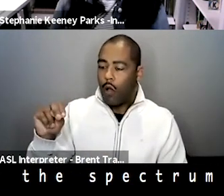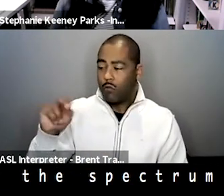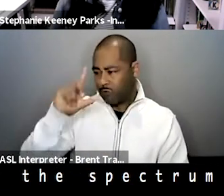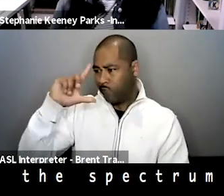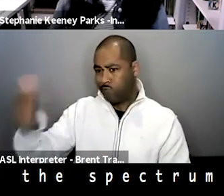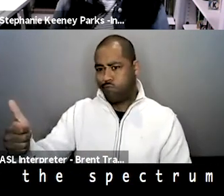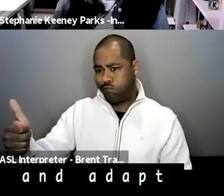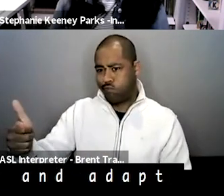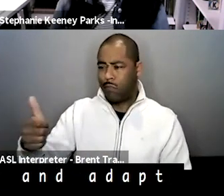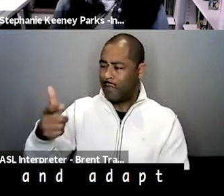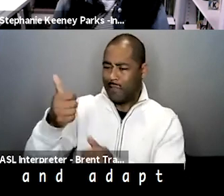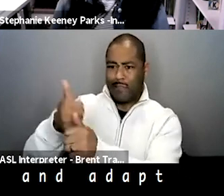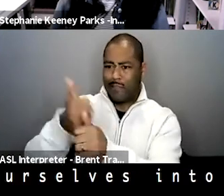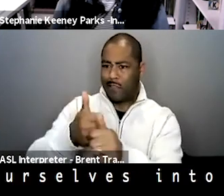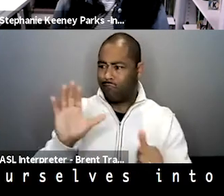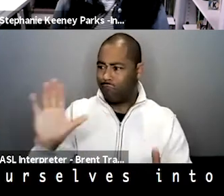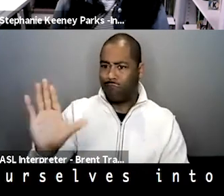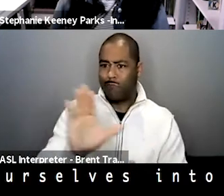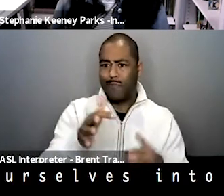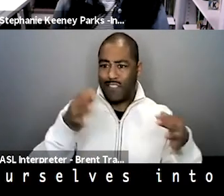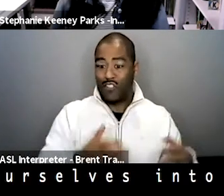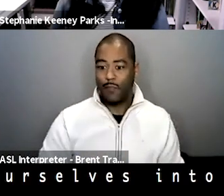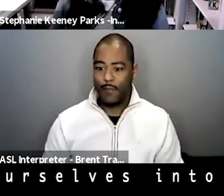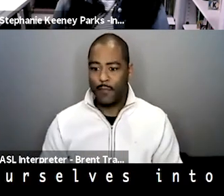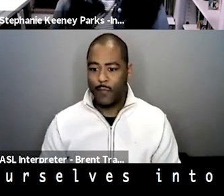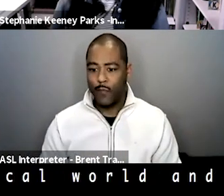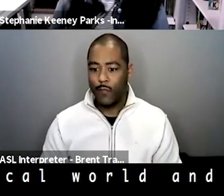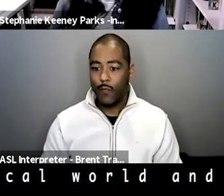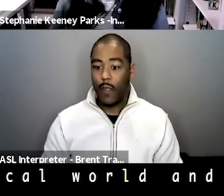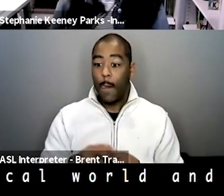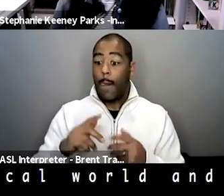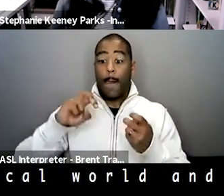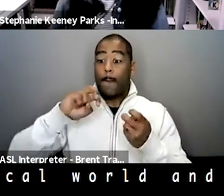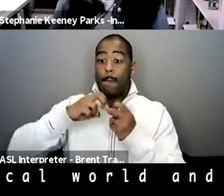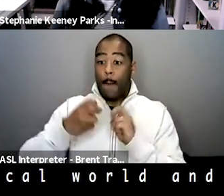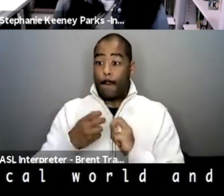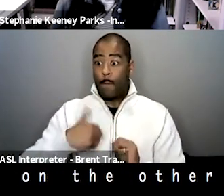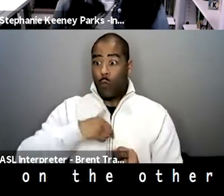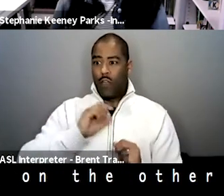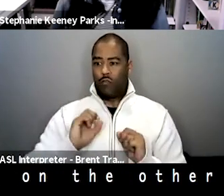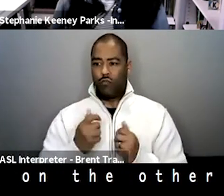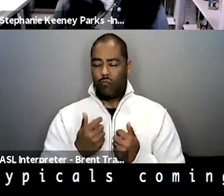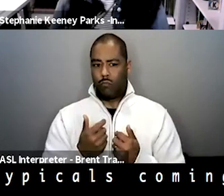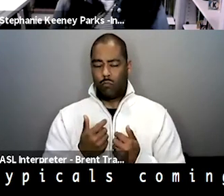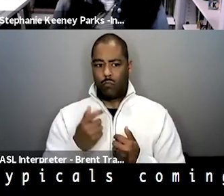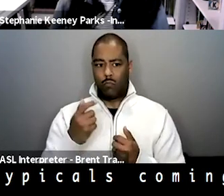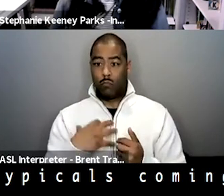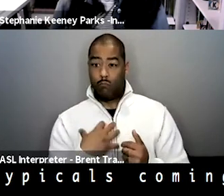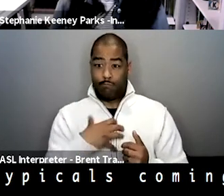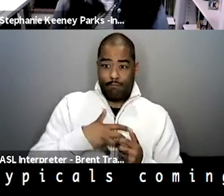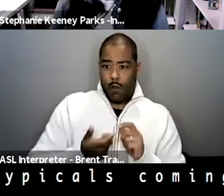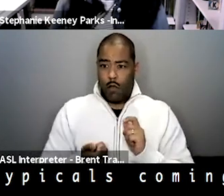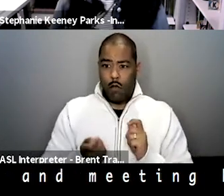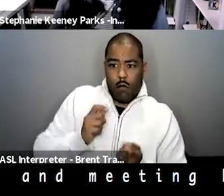to fit in, to adapt, to cram ourselves into the neurotypical world. And there has been less on the other side